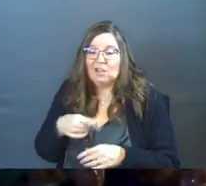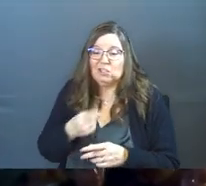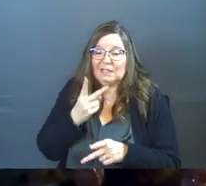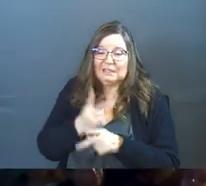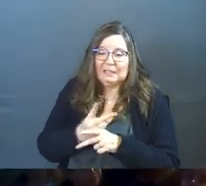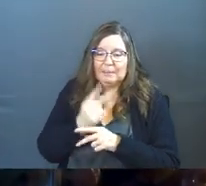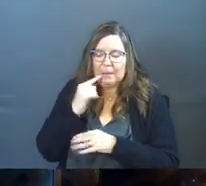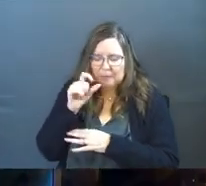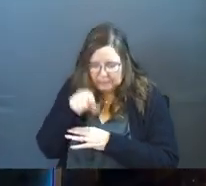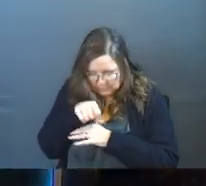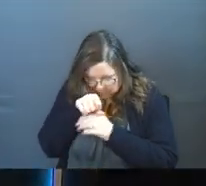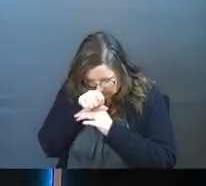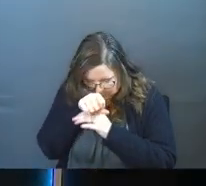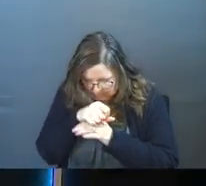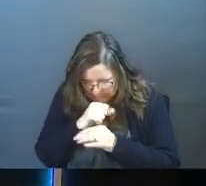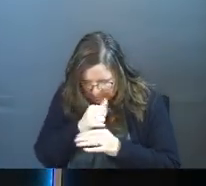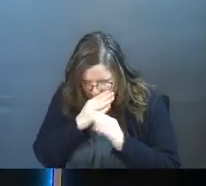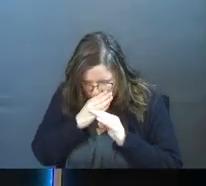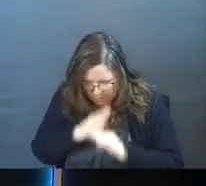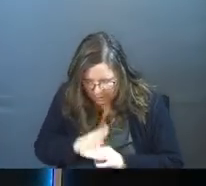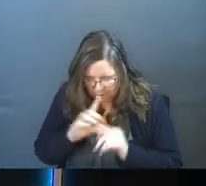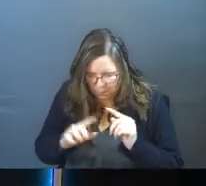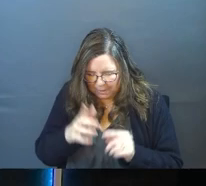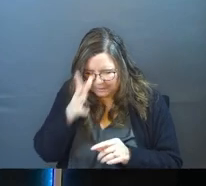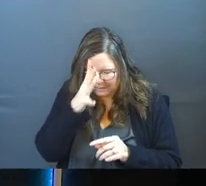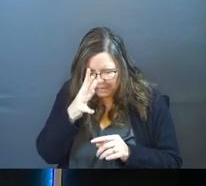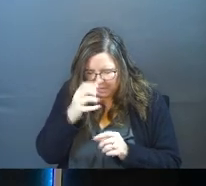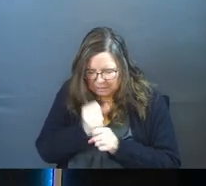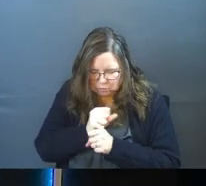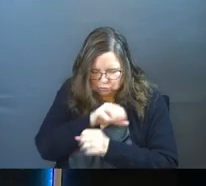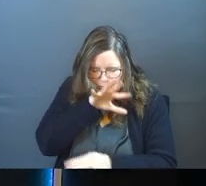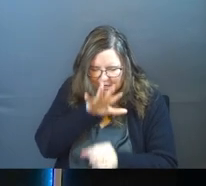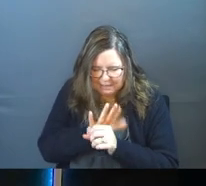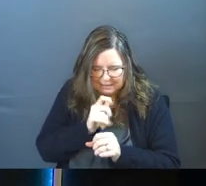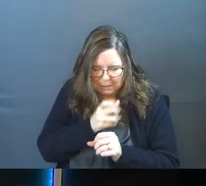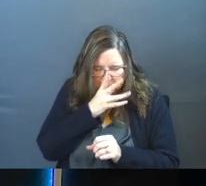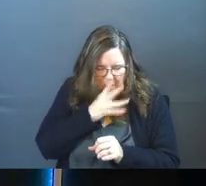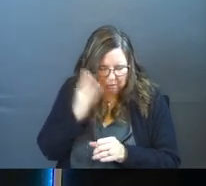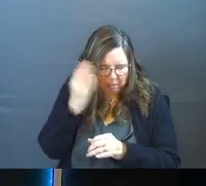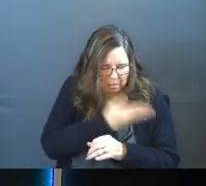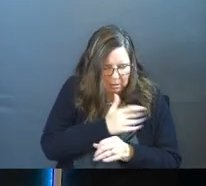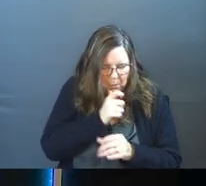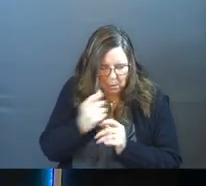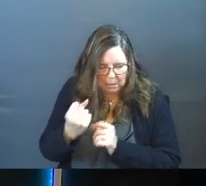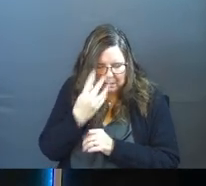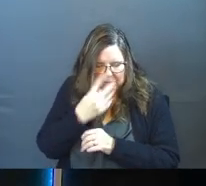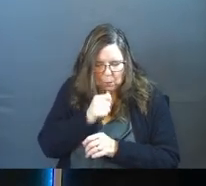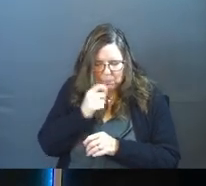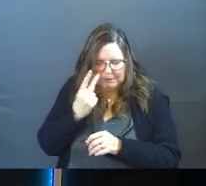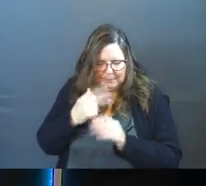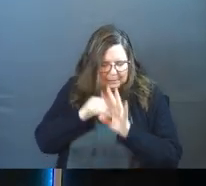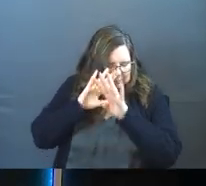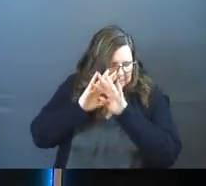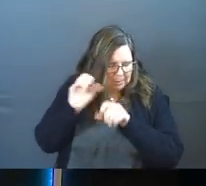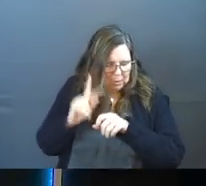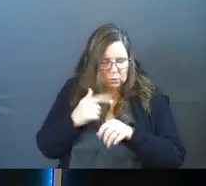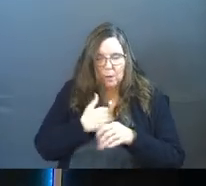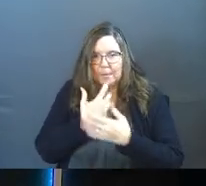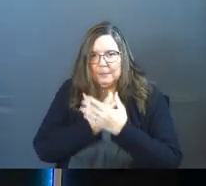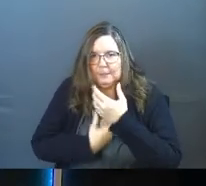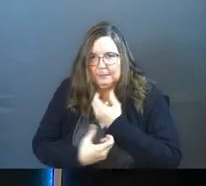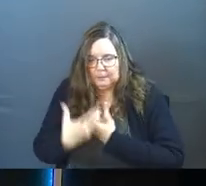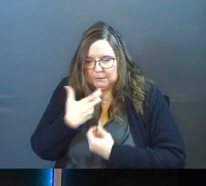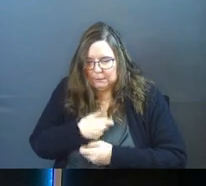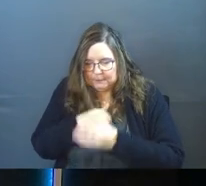just keep my head down and I'm quiet, when dad rages, he'll just take it on the other siblings, but I'll be okay. So I'm just going to